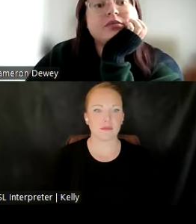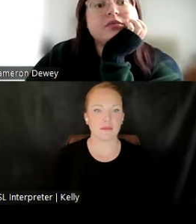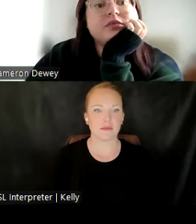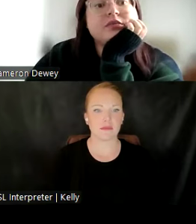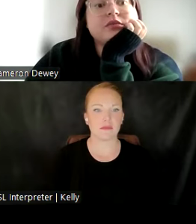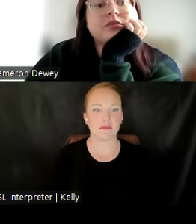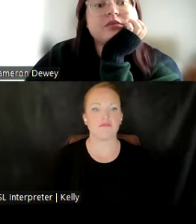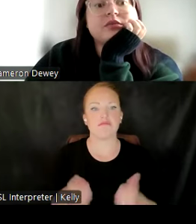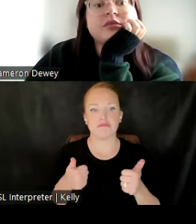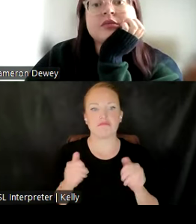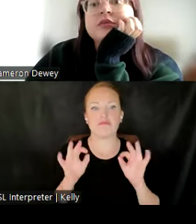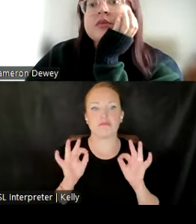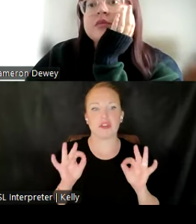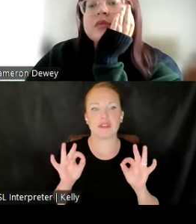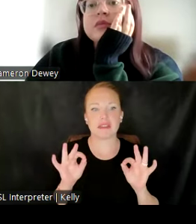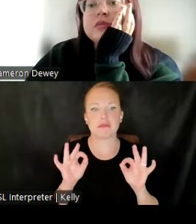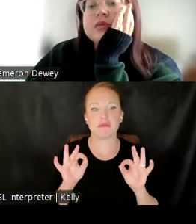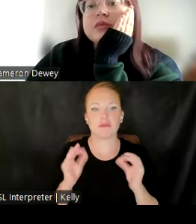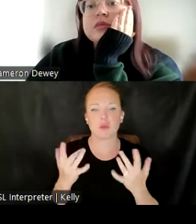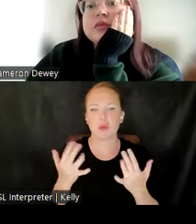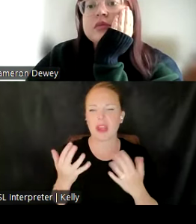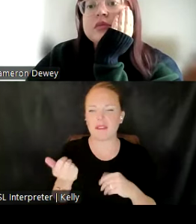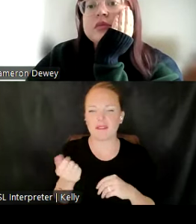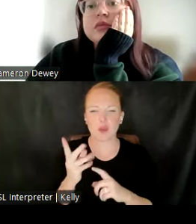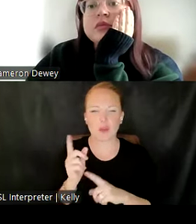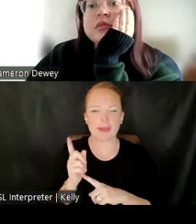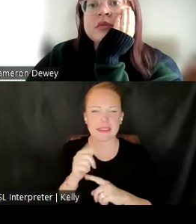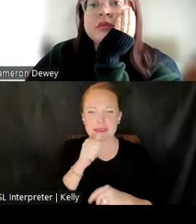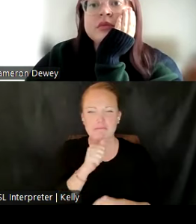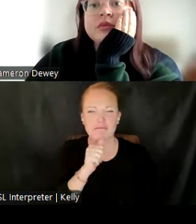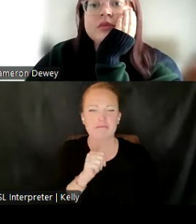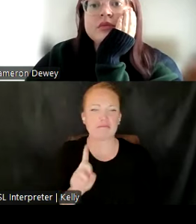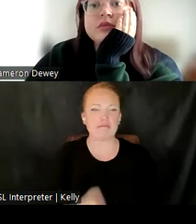Perfect. I'll give it a few more moments.